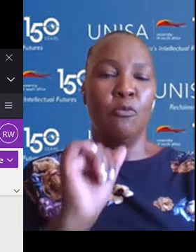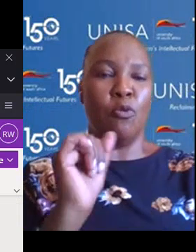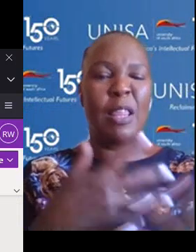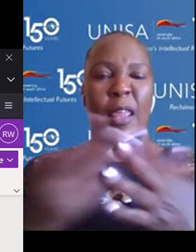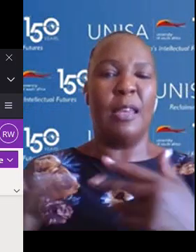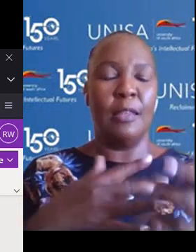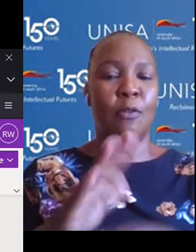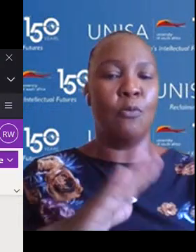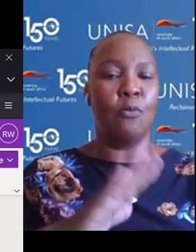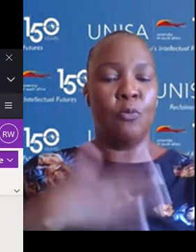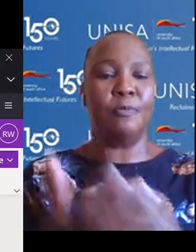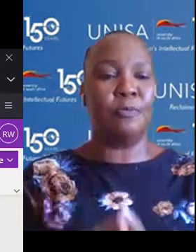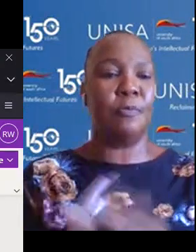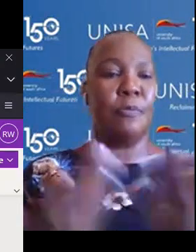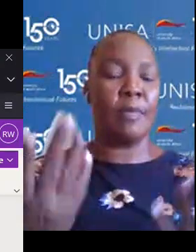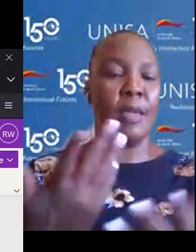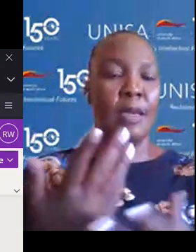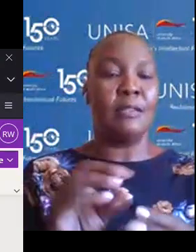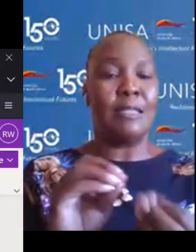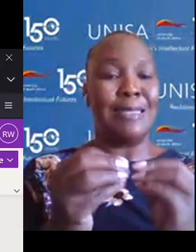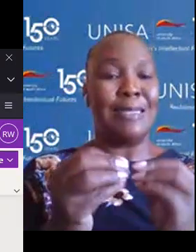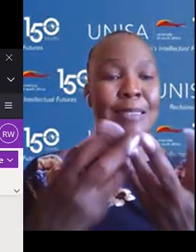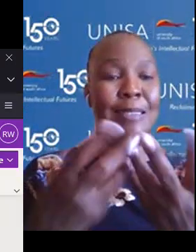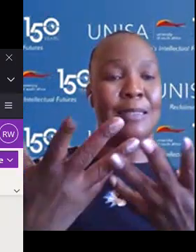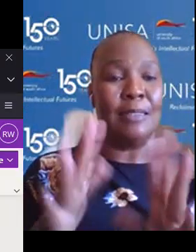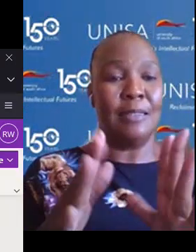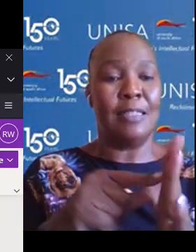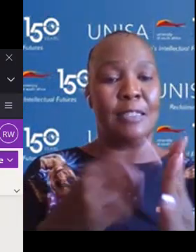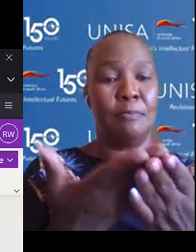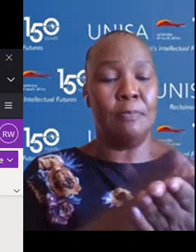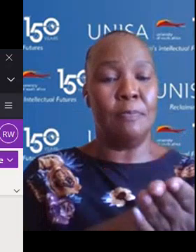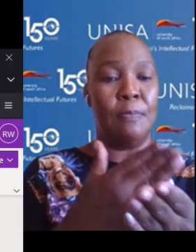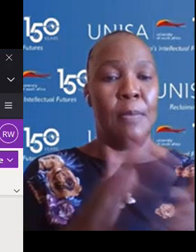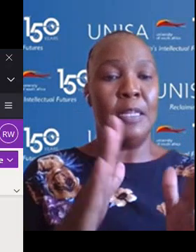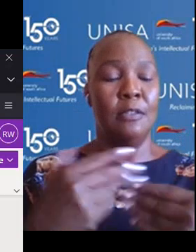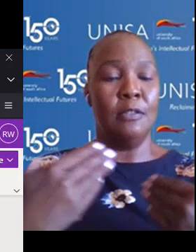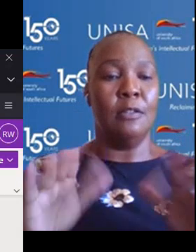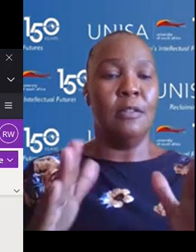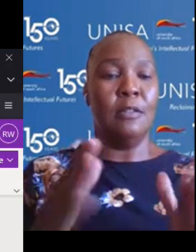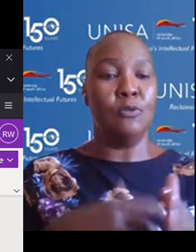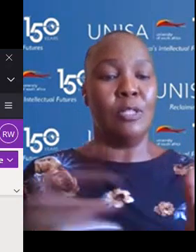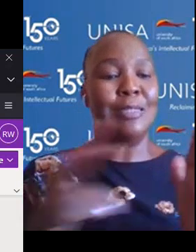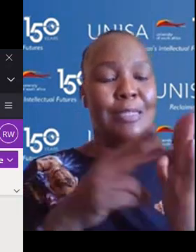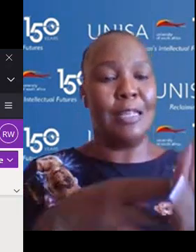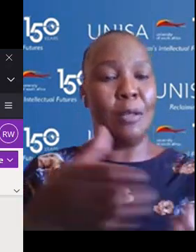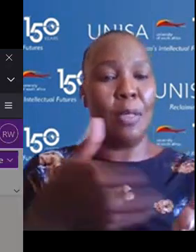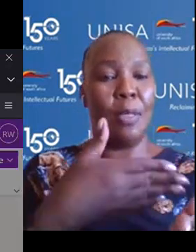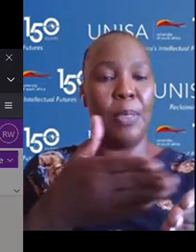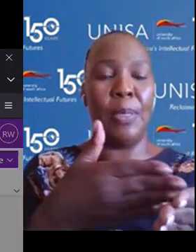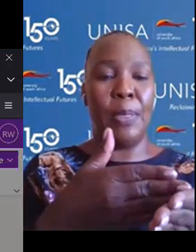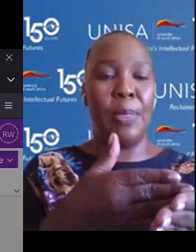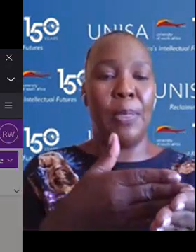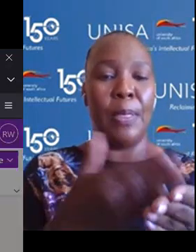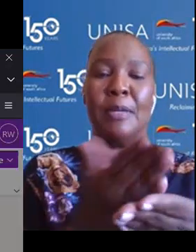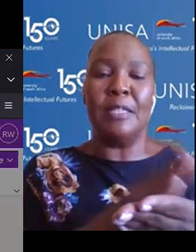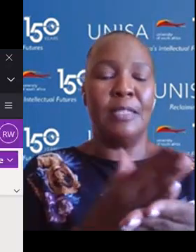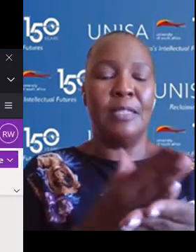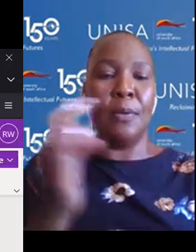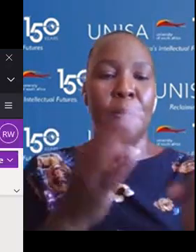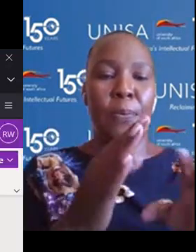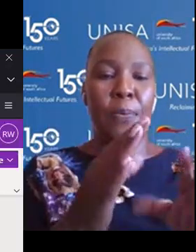that you like. So now that we've got this page open, so you'll see it's empty. There's no pages, there's no